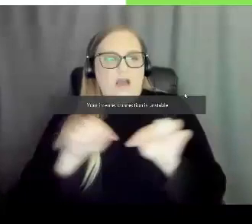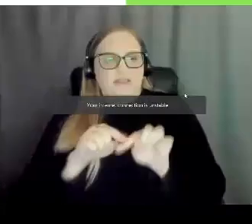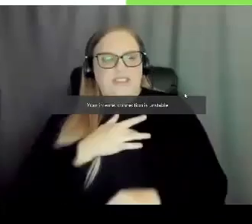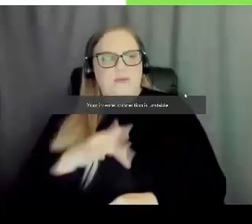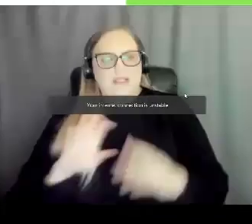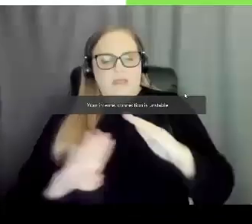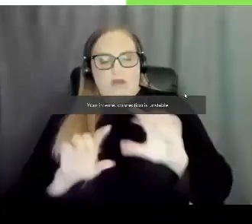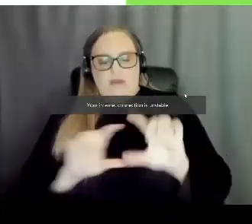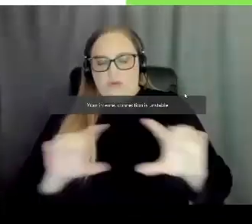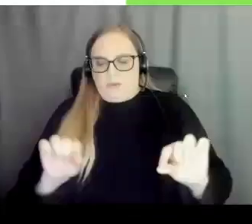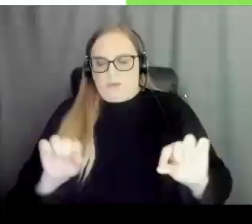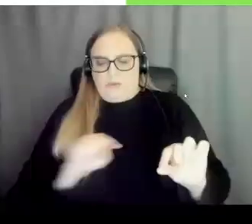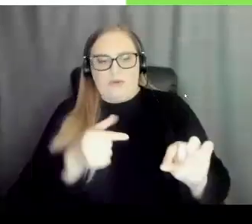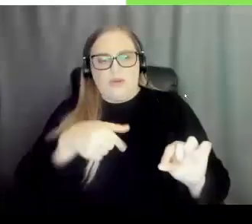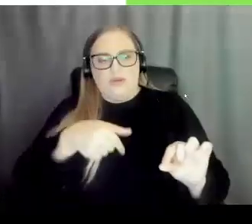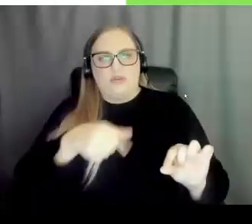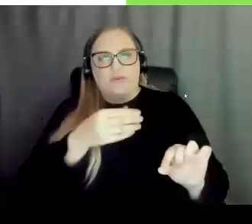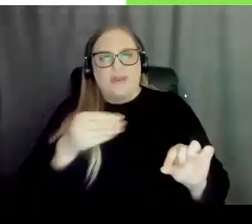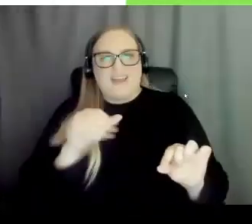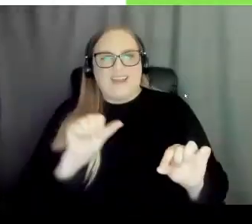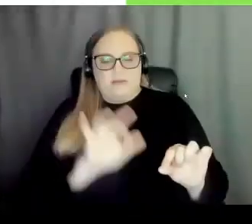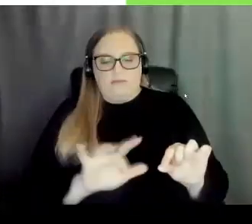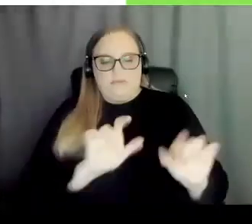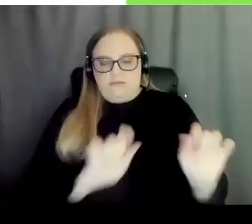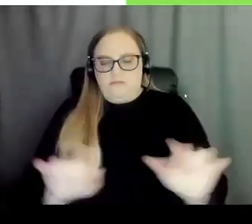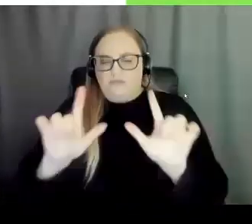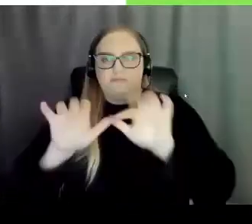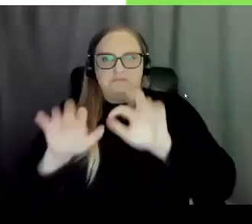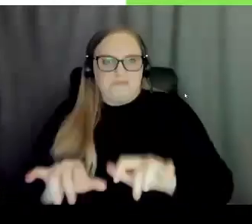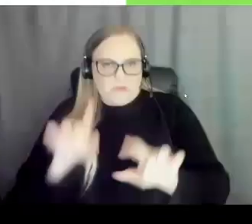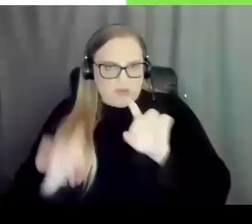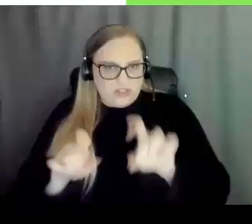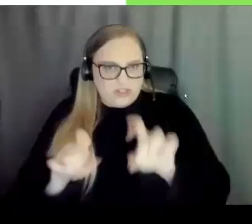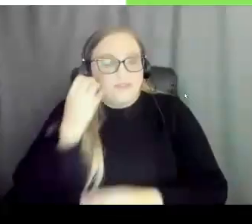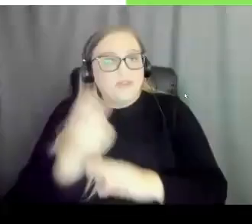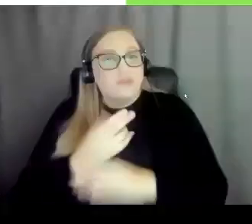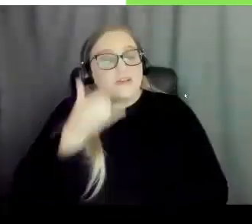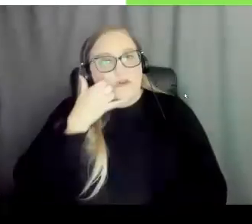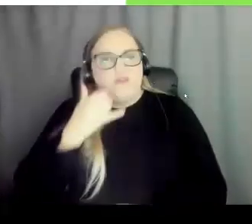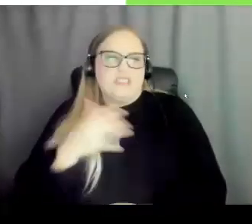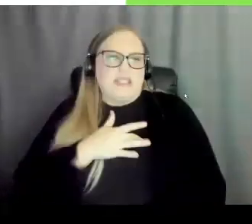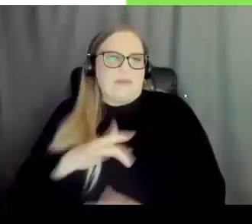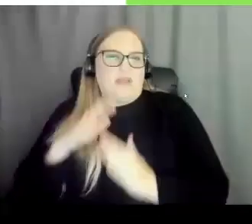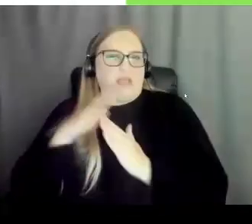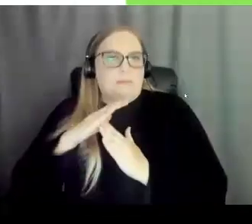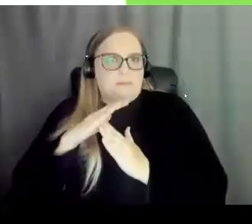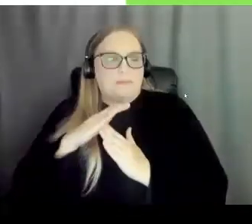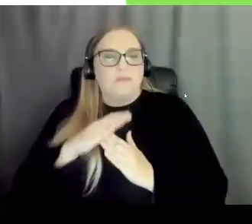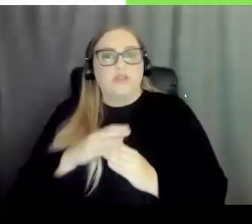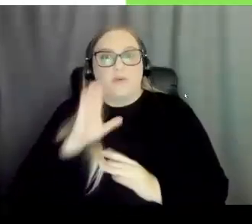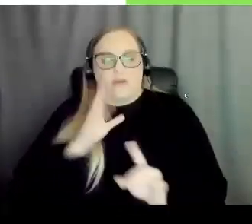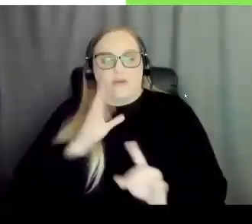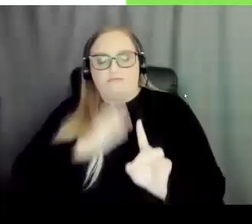your screen, but if you're using a phone, it might appear at the top. We'll have a dedicated Q&A session after some